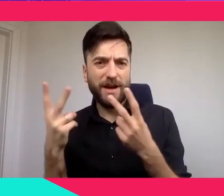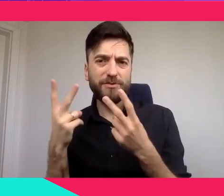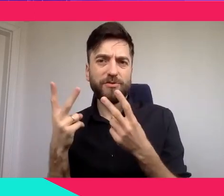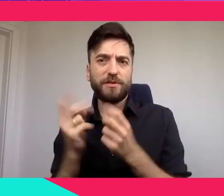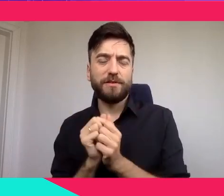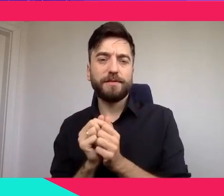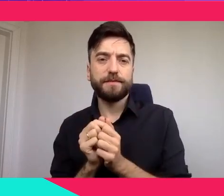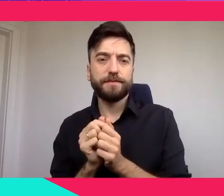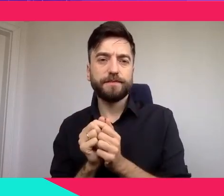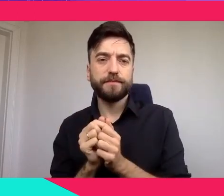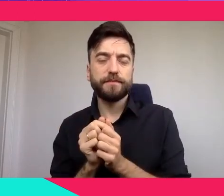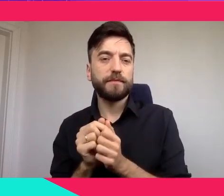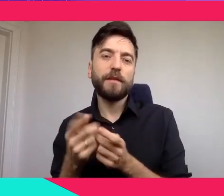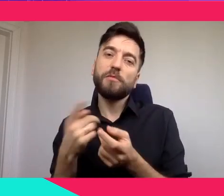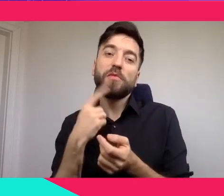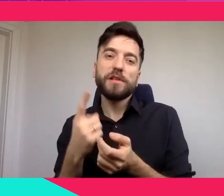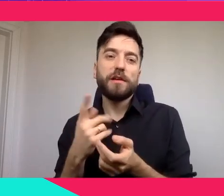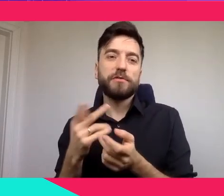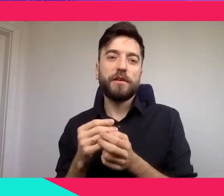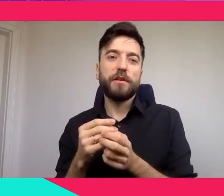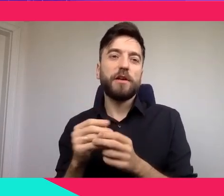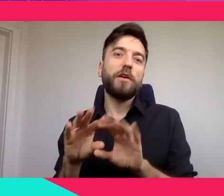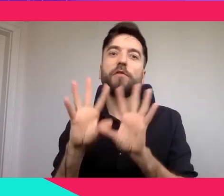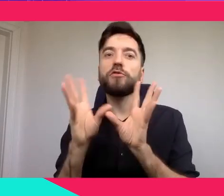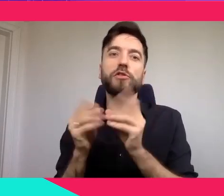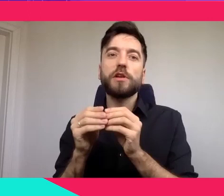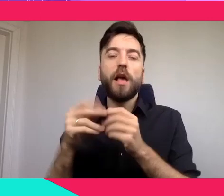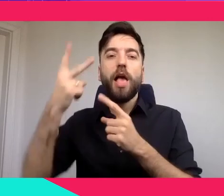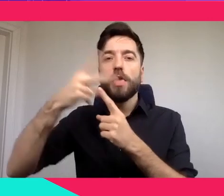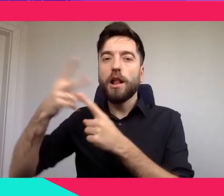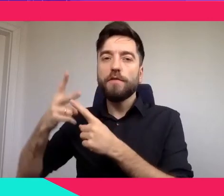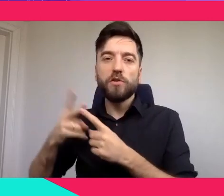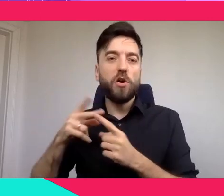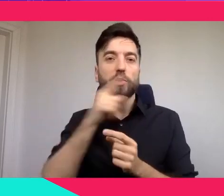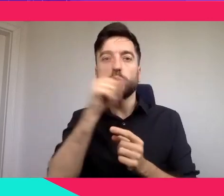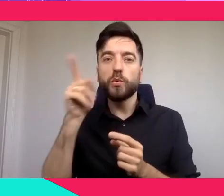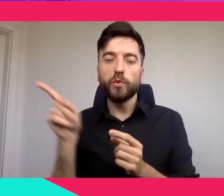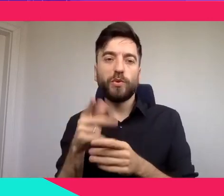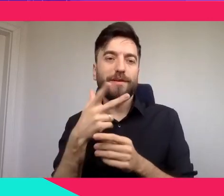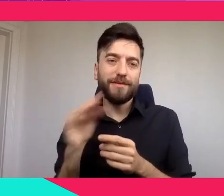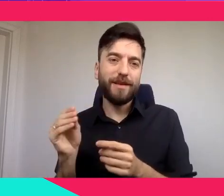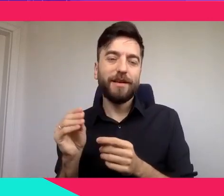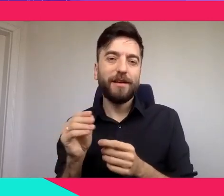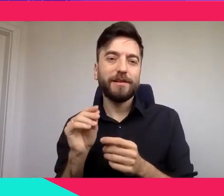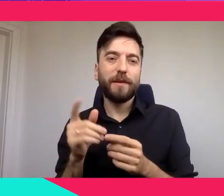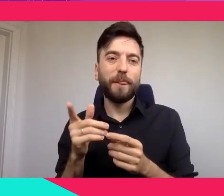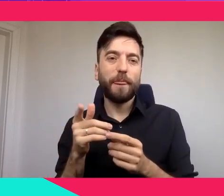and screens all over the place that can actually stand in the way of what you want to achieve,